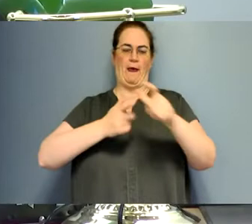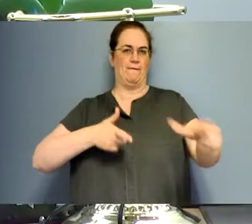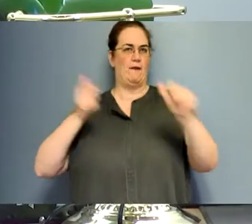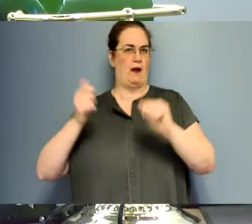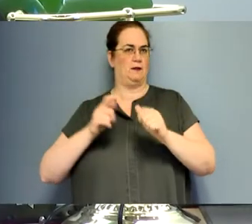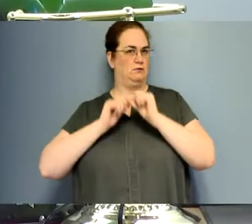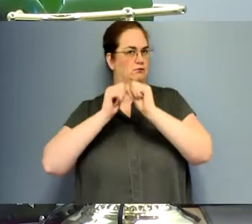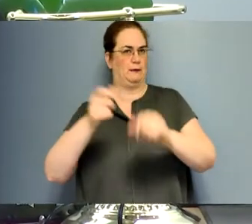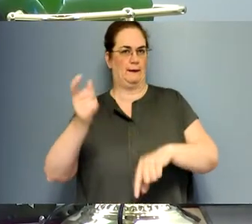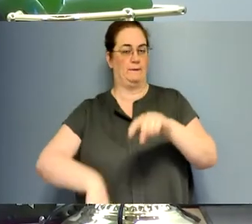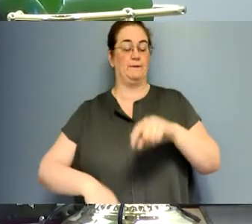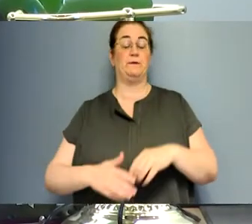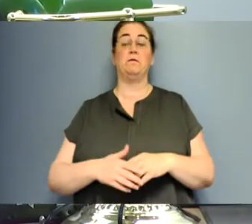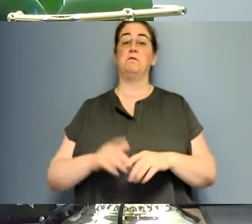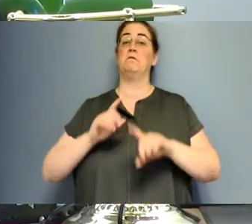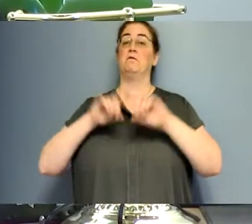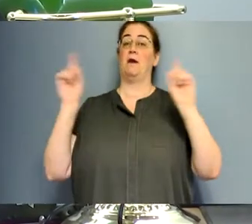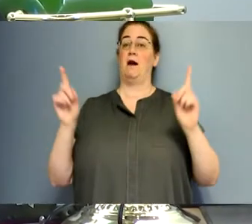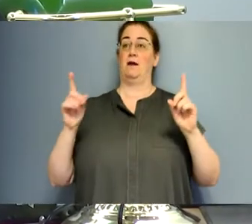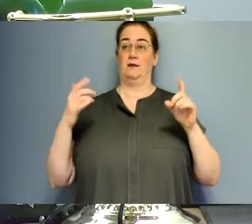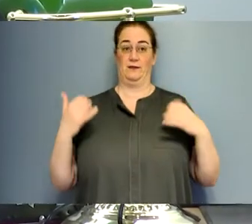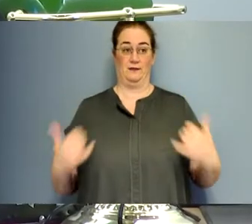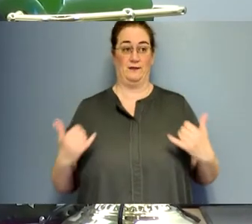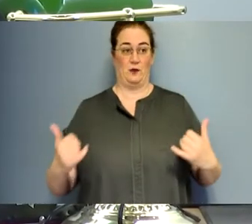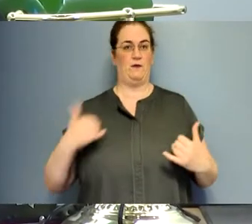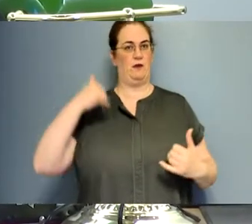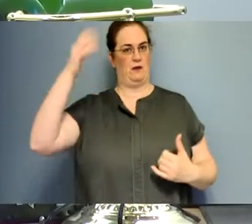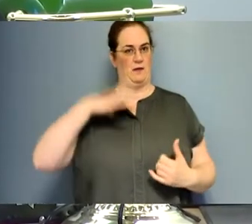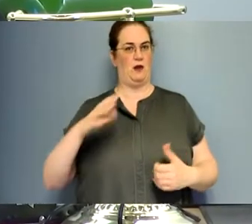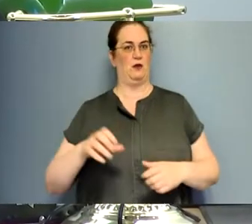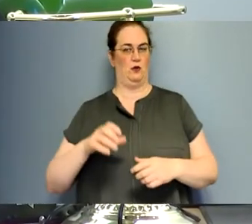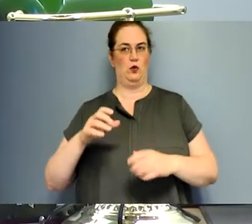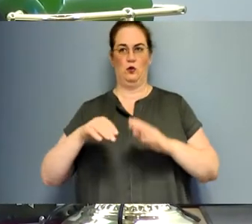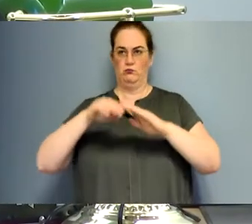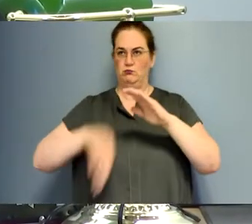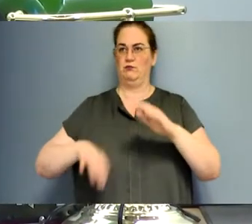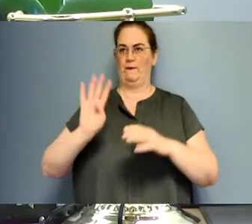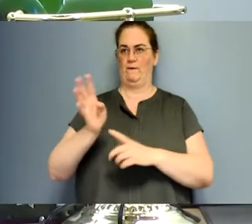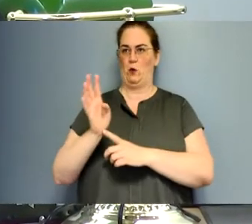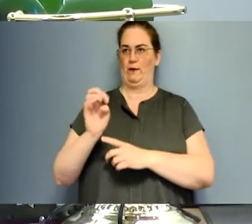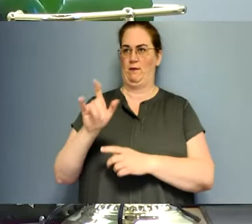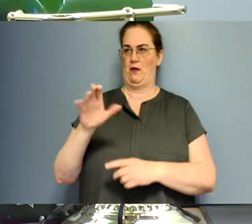yet, we have in our midst a young man who broke that barrier.